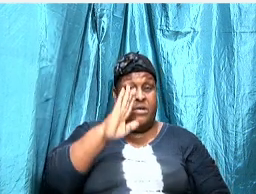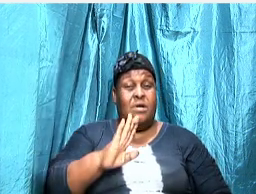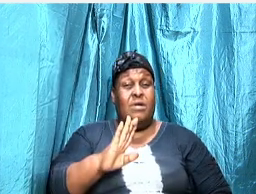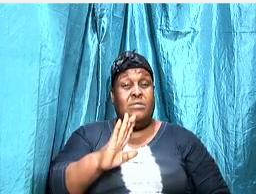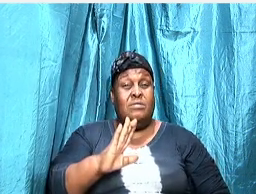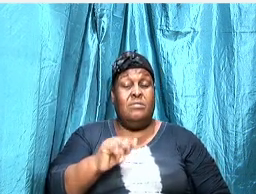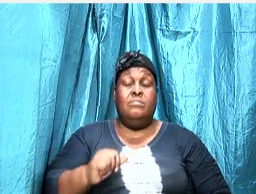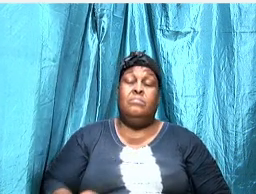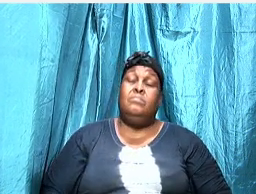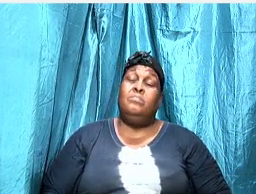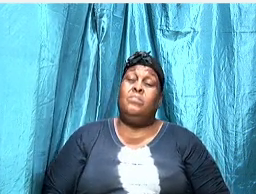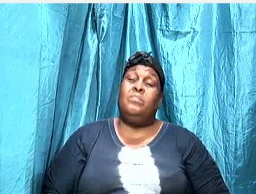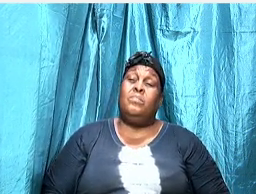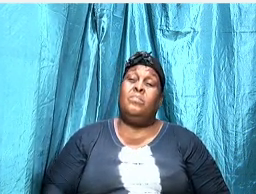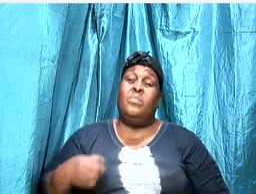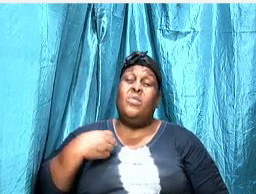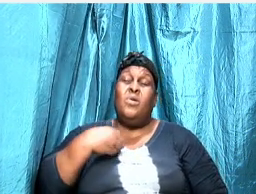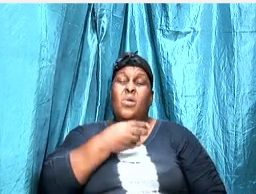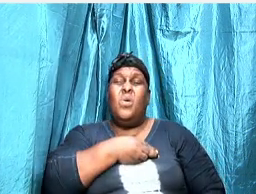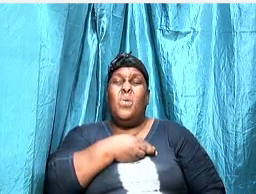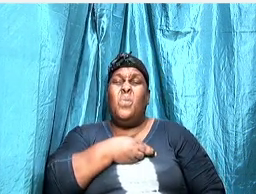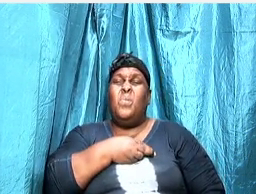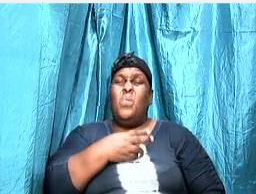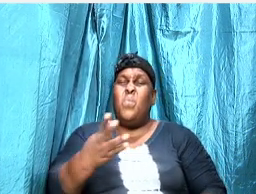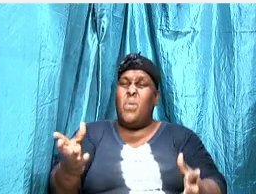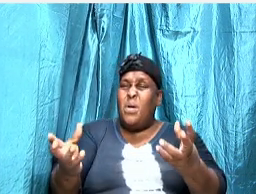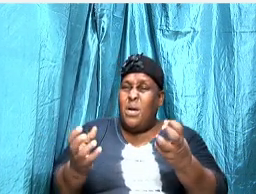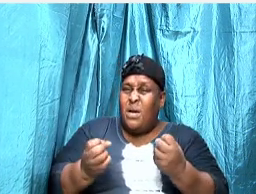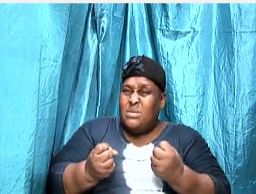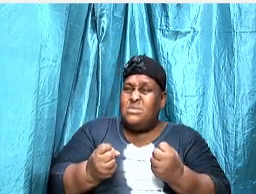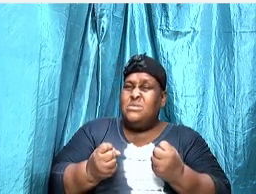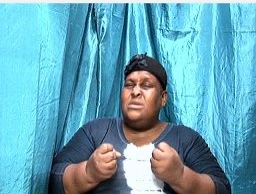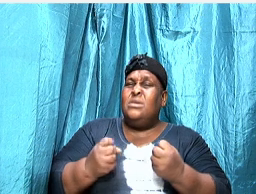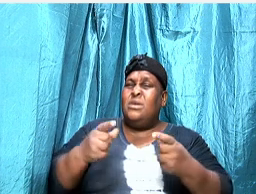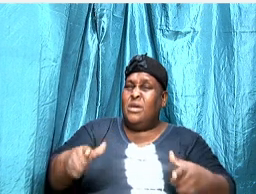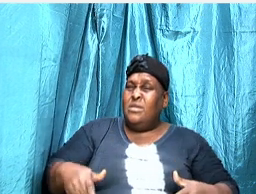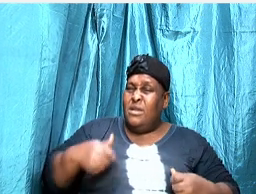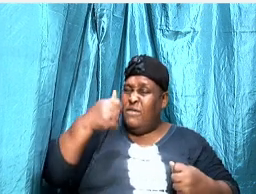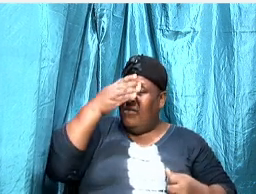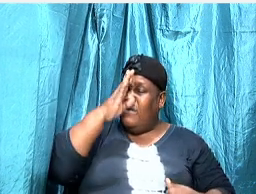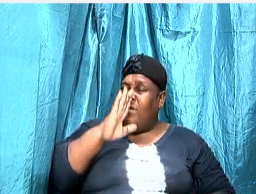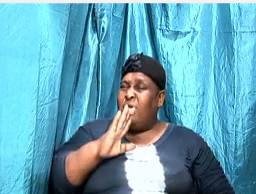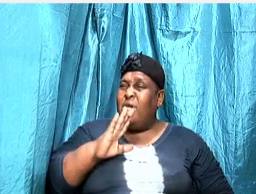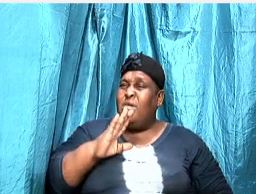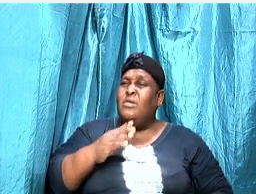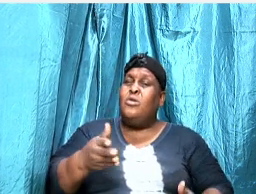live for God, it comes from God himself. The Bible says, it is he that worketh in us.